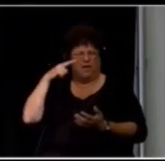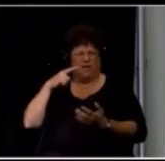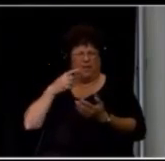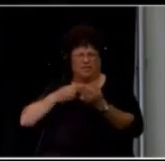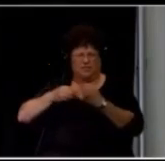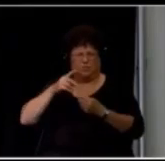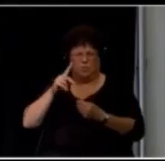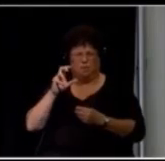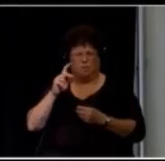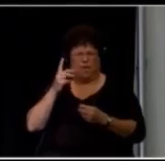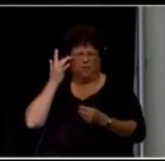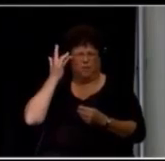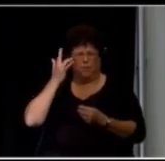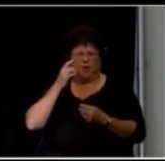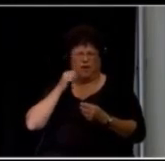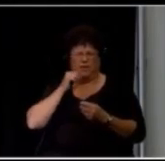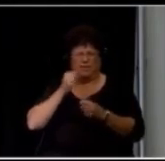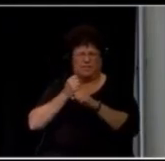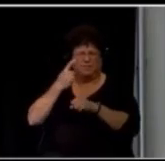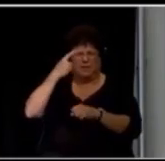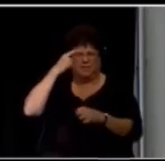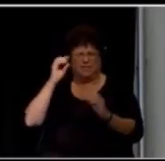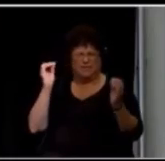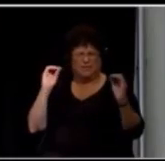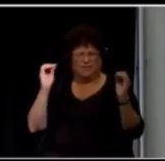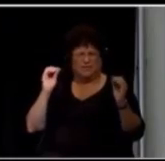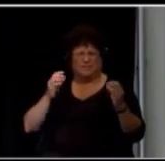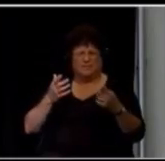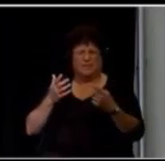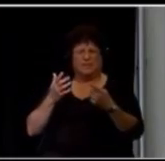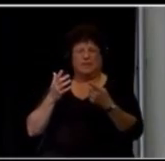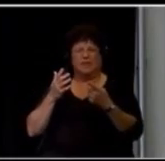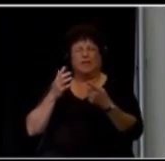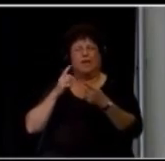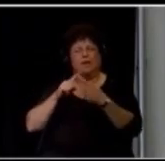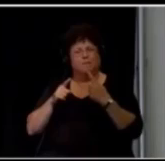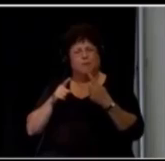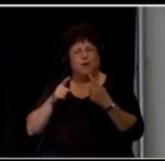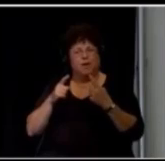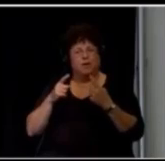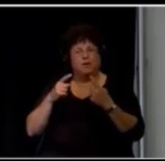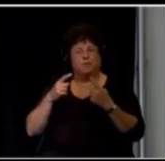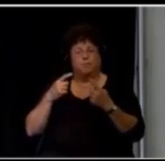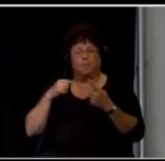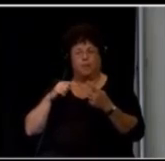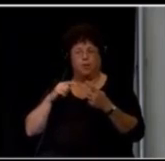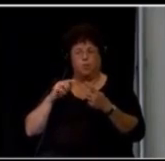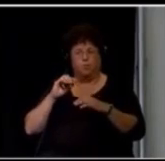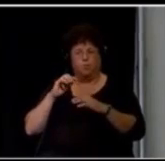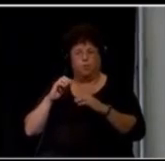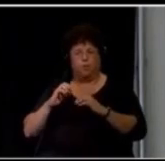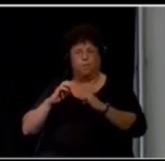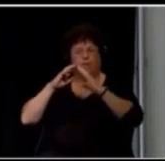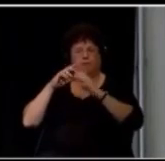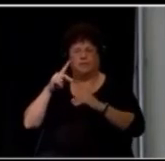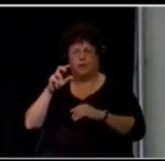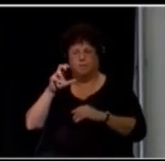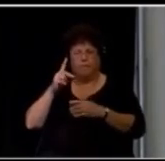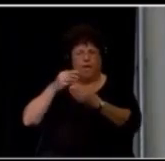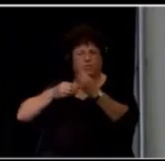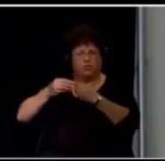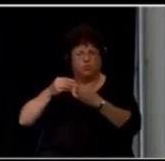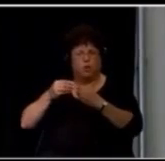do the pack swap? It doesn't make much sense. And we built the pack swap into the car because we weren't sure